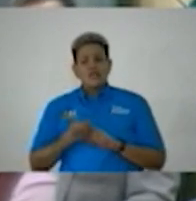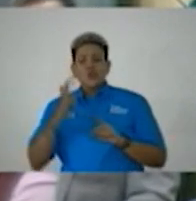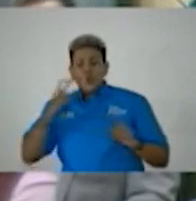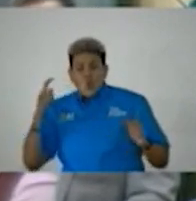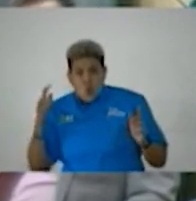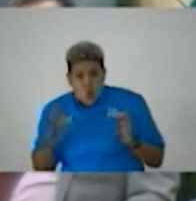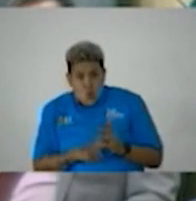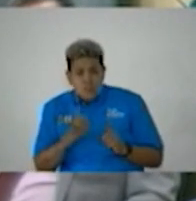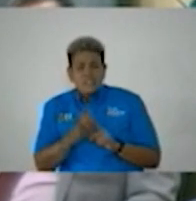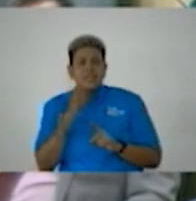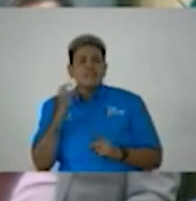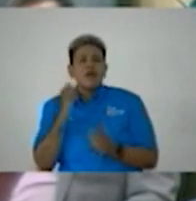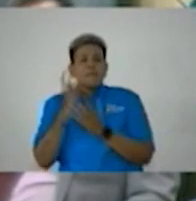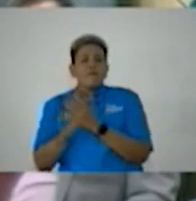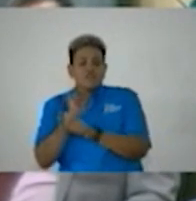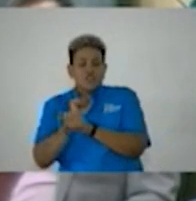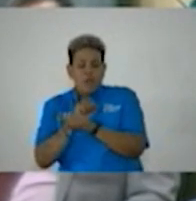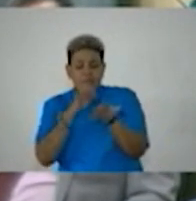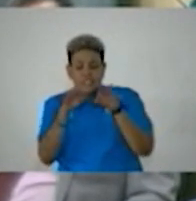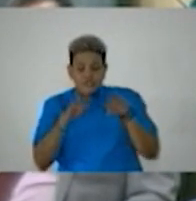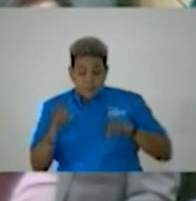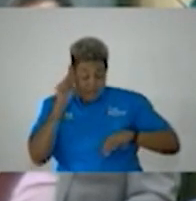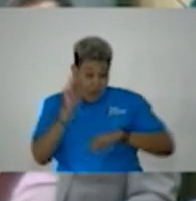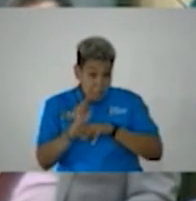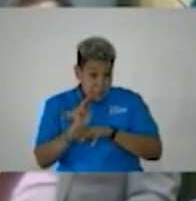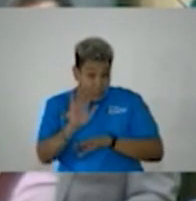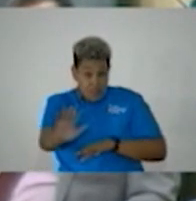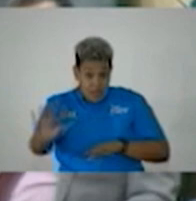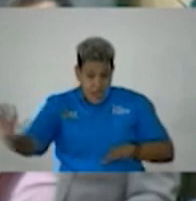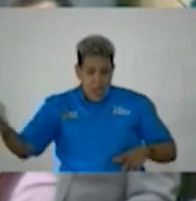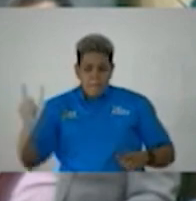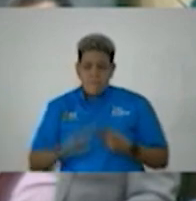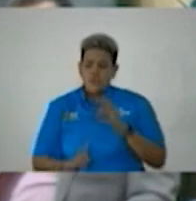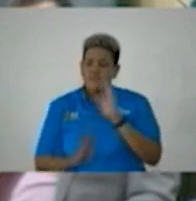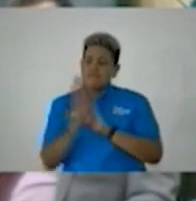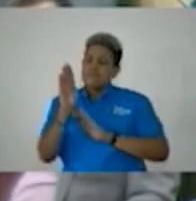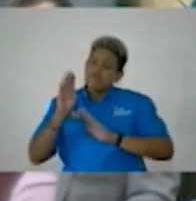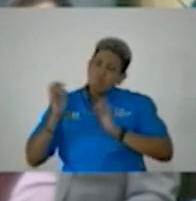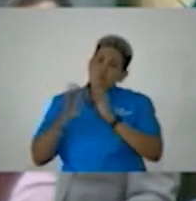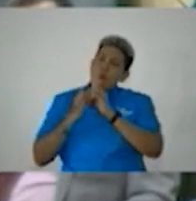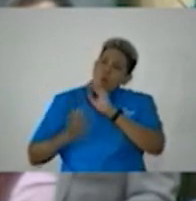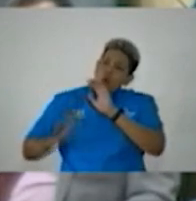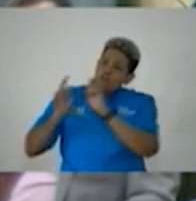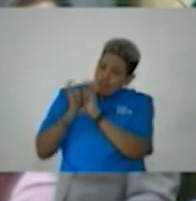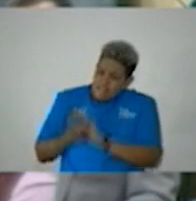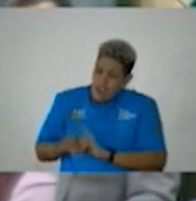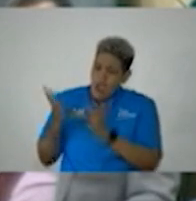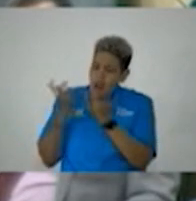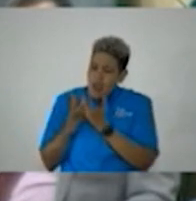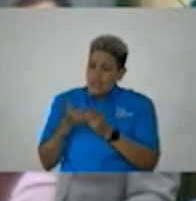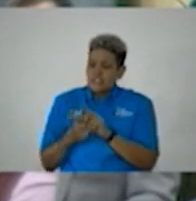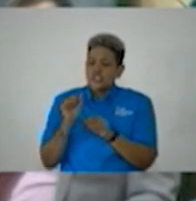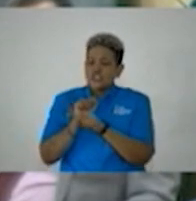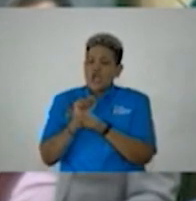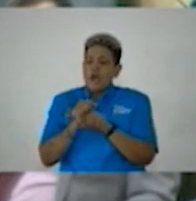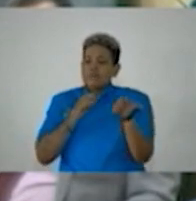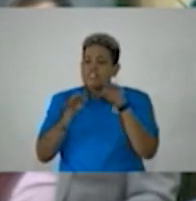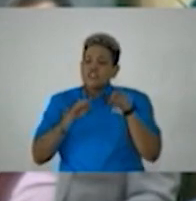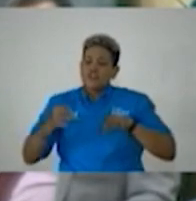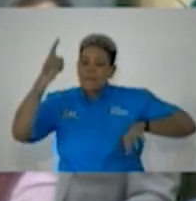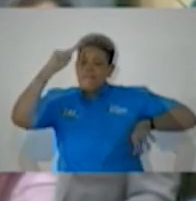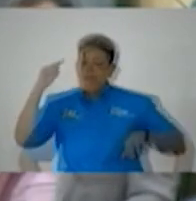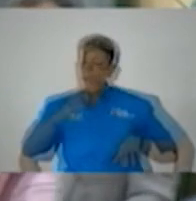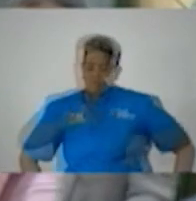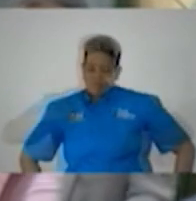the approved job description for ministers and further develop and refine the job description for members